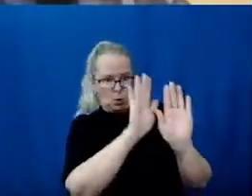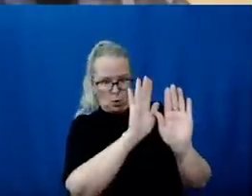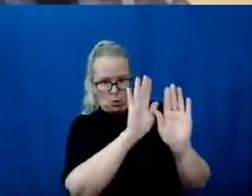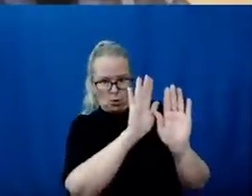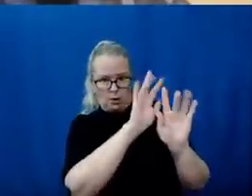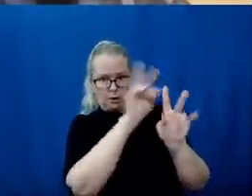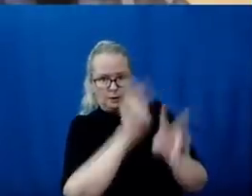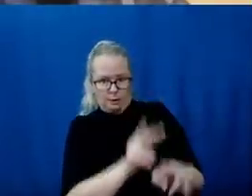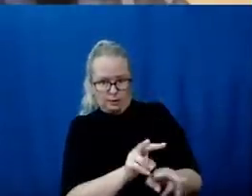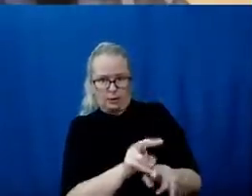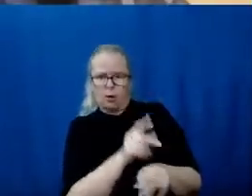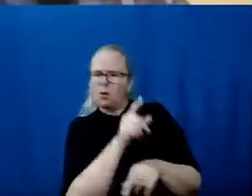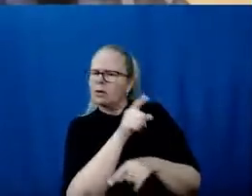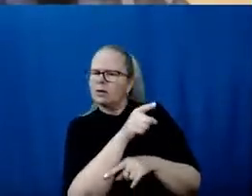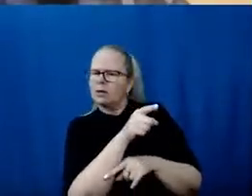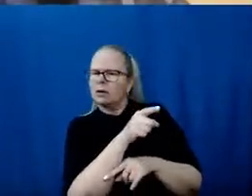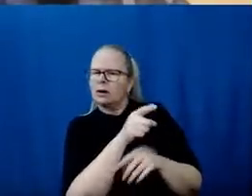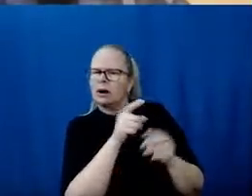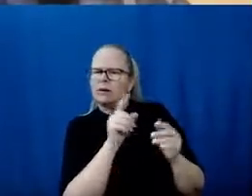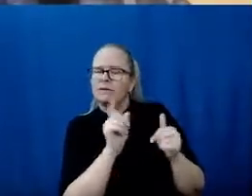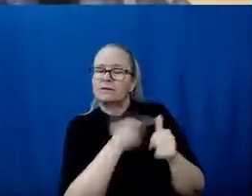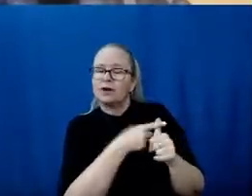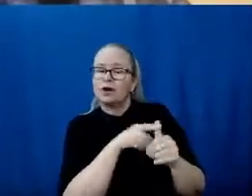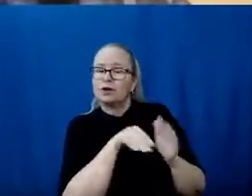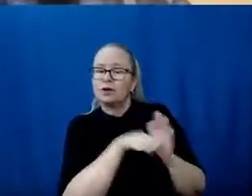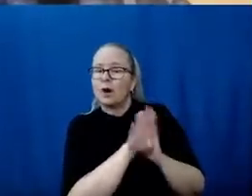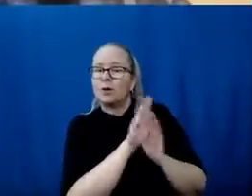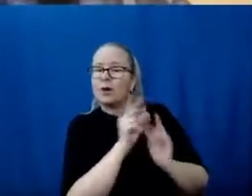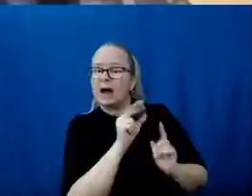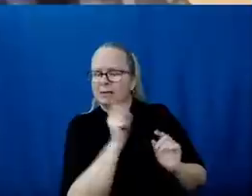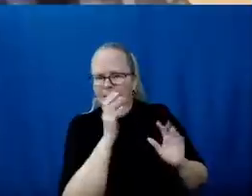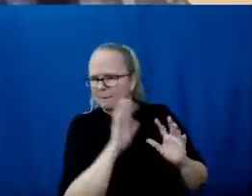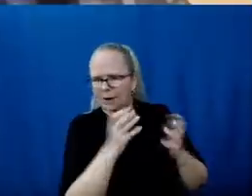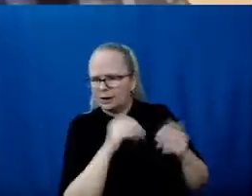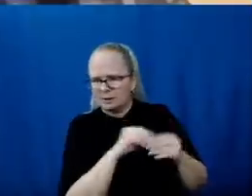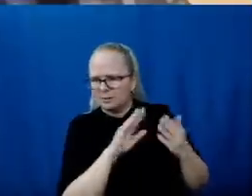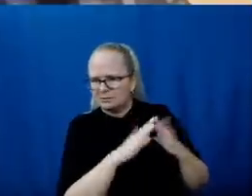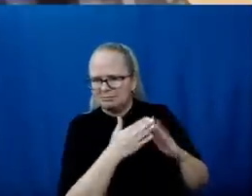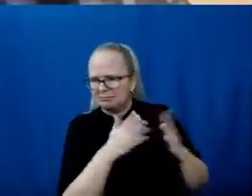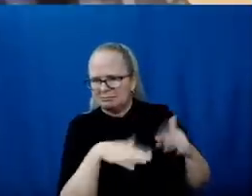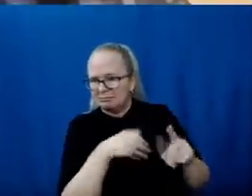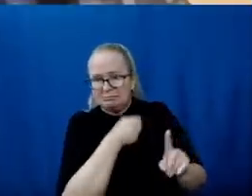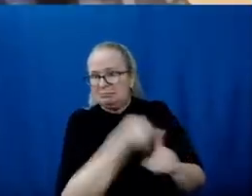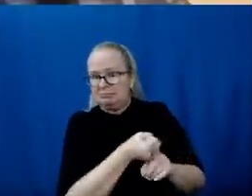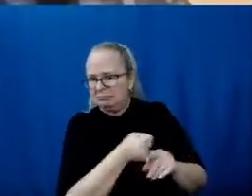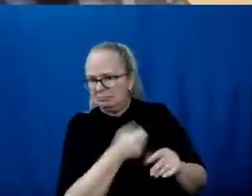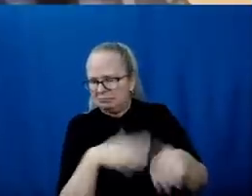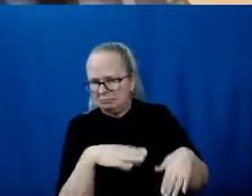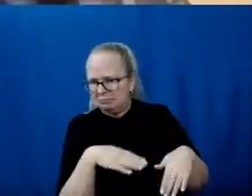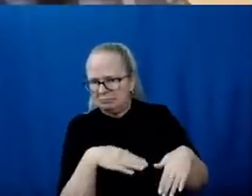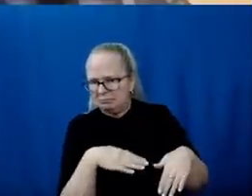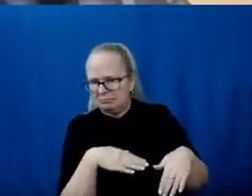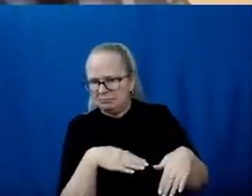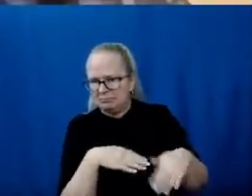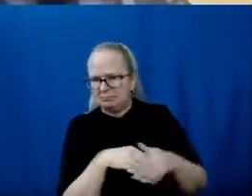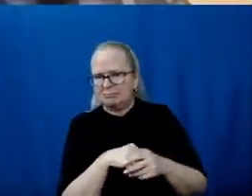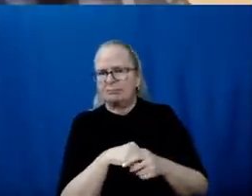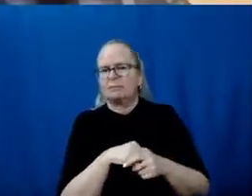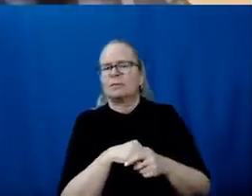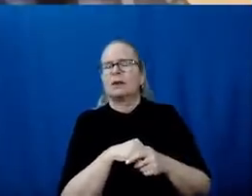and get a positive signal at a time at the trough of wave one, where we really didn't have much community